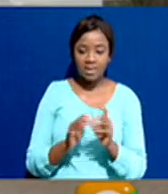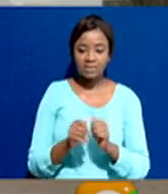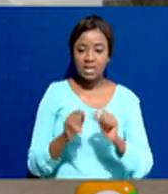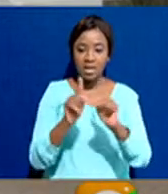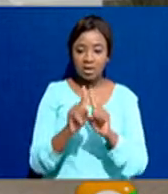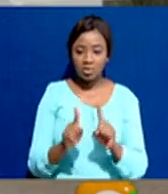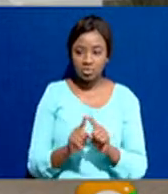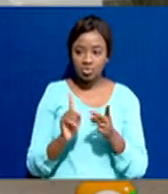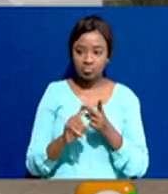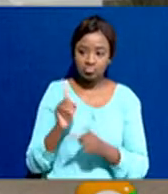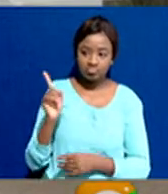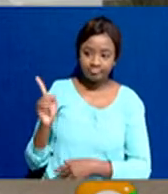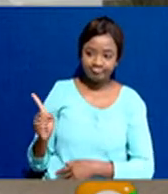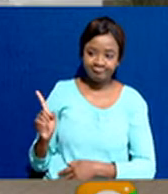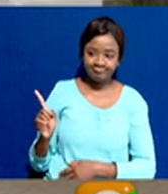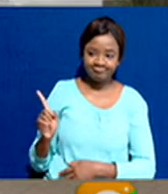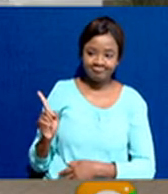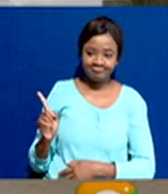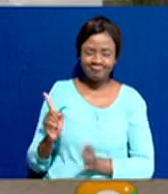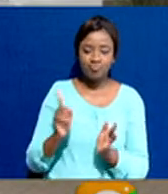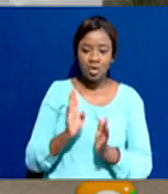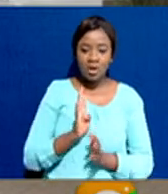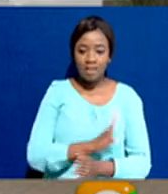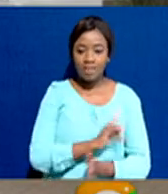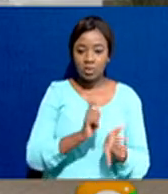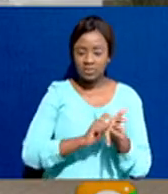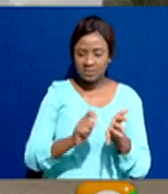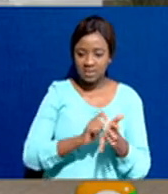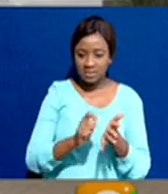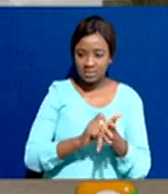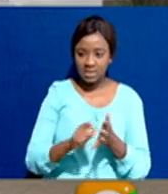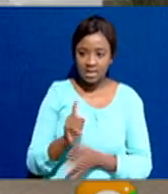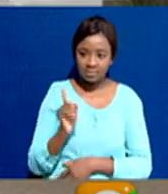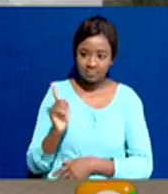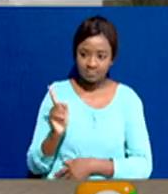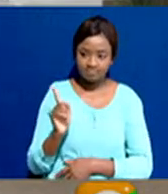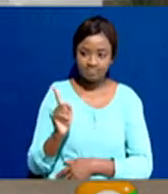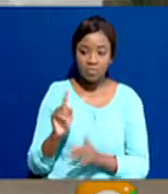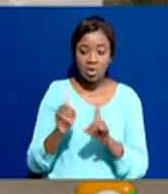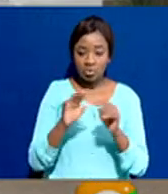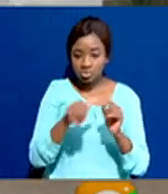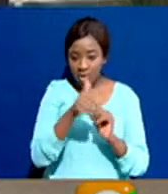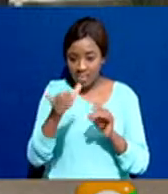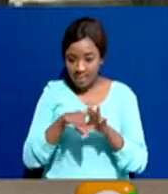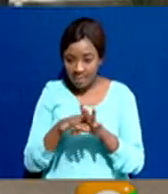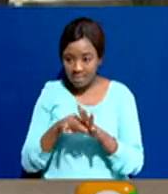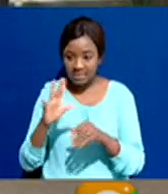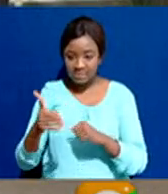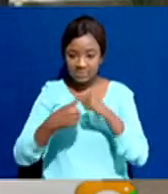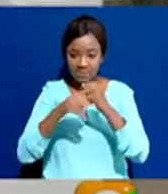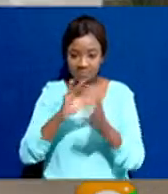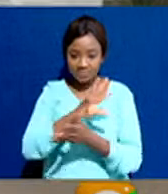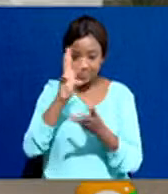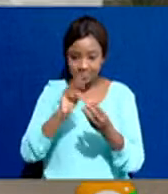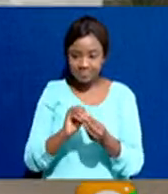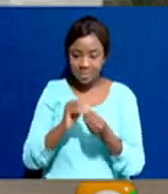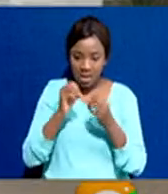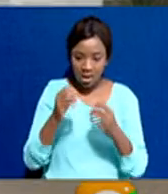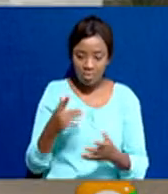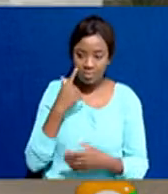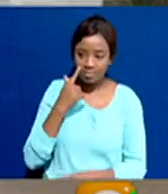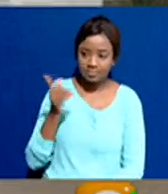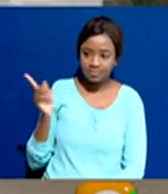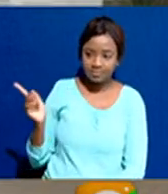Gituma appointed to serve as the board secretary. Six other people, including Christopher Gethenji, Frida Nduati, and